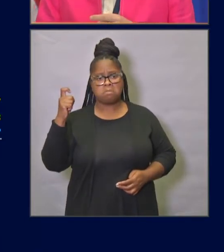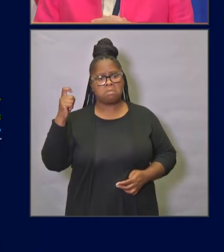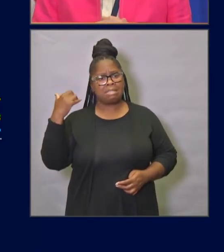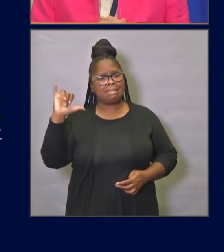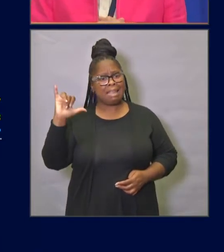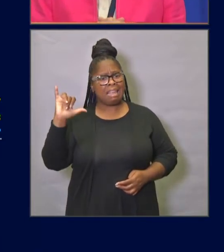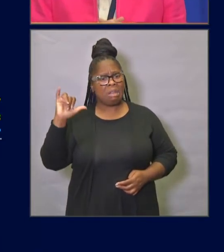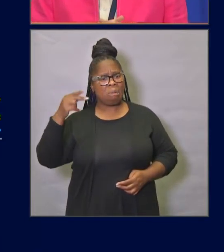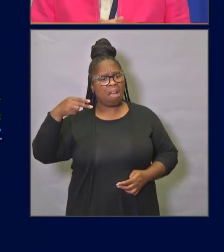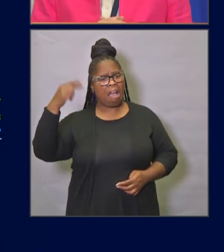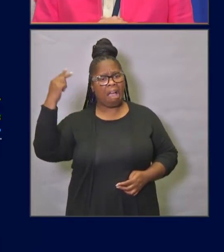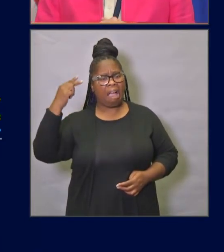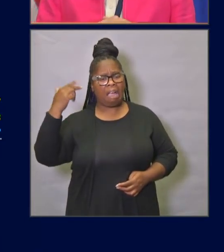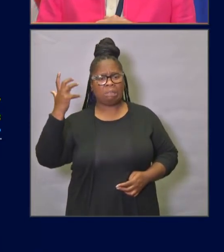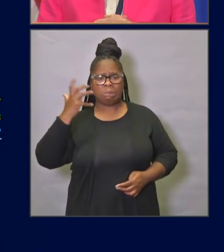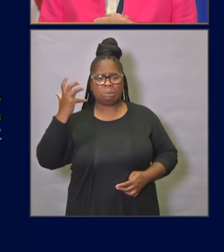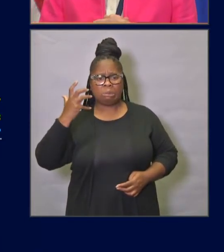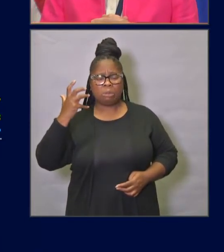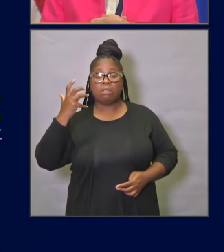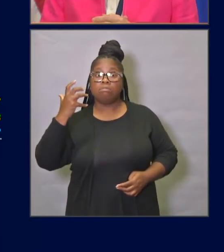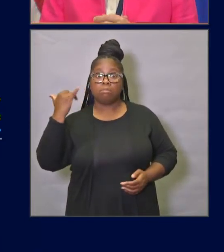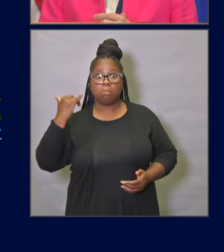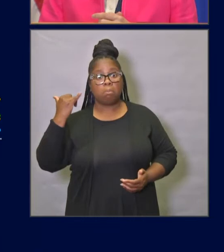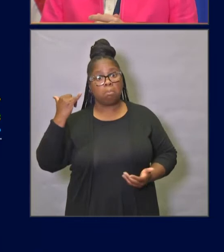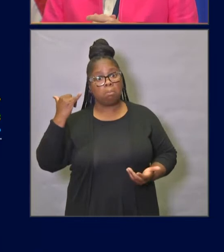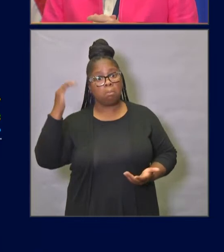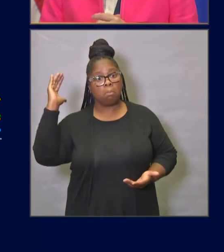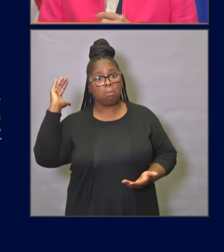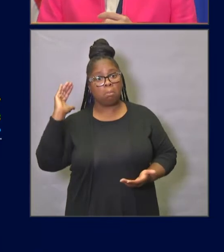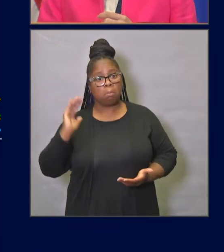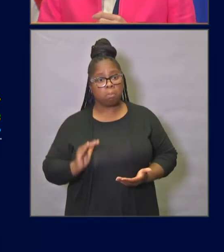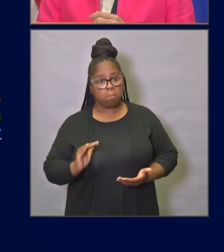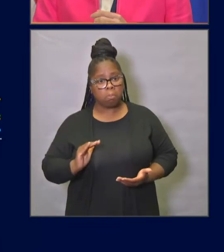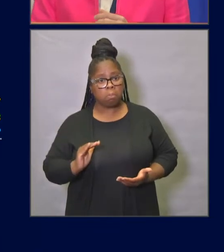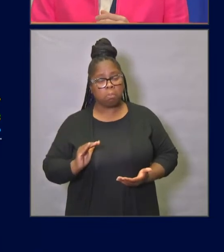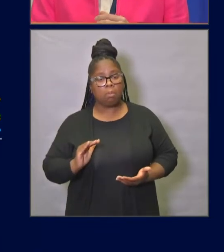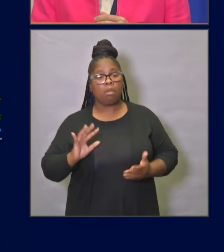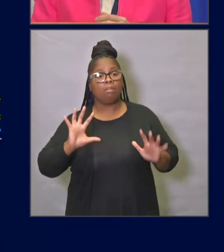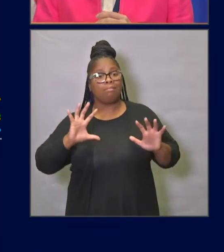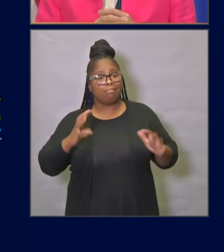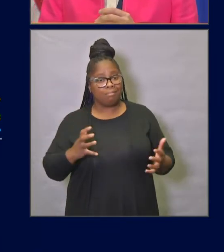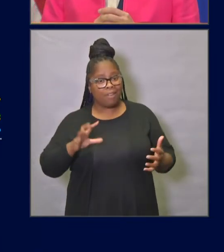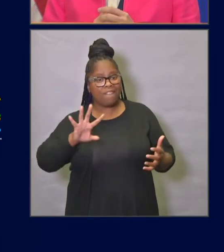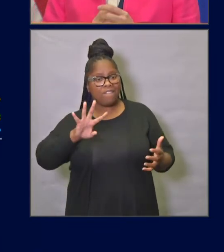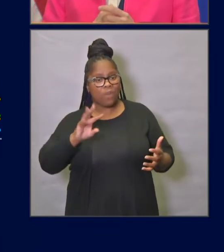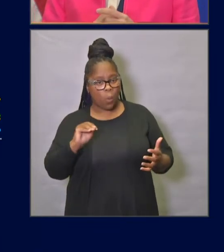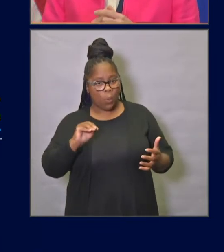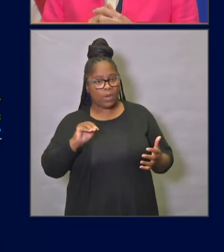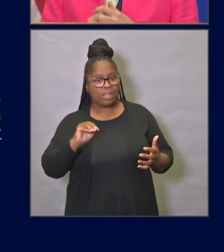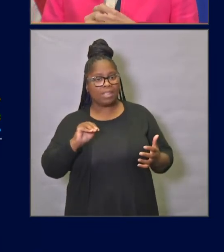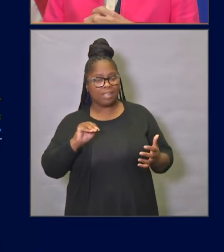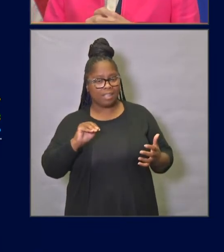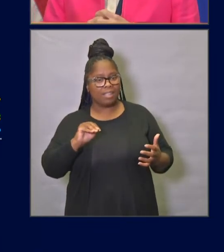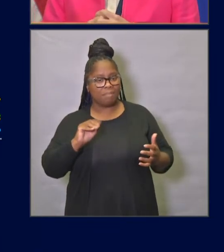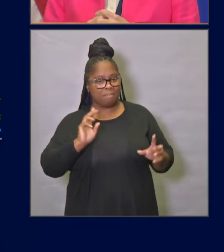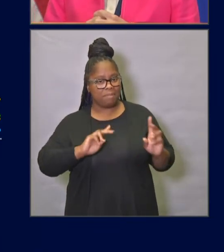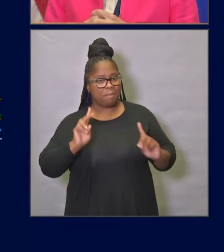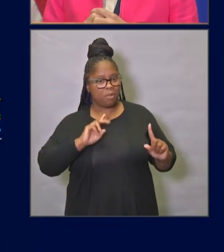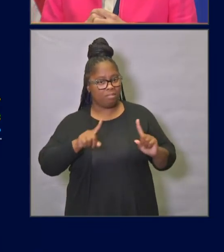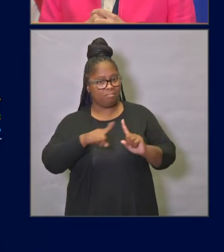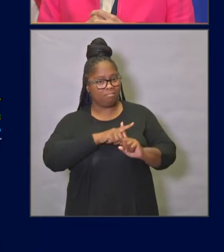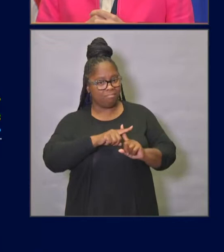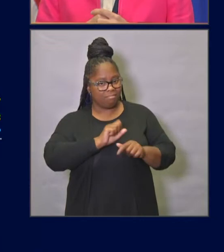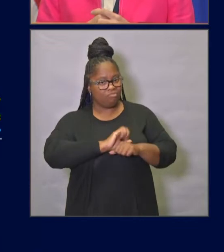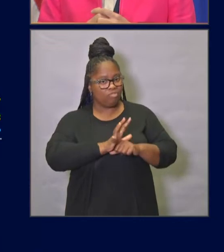than all other groups, dropped to an average of 40 cases per 100,000 people. This is twice the rate for